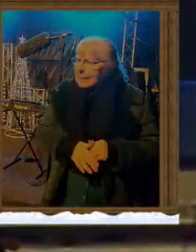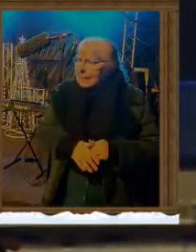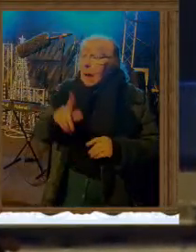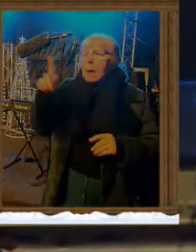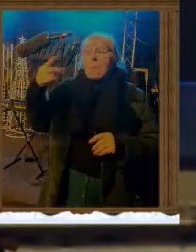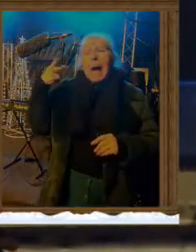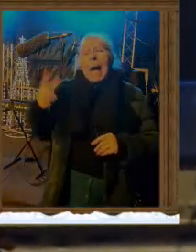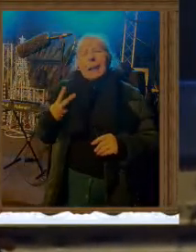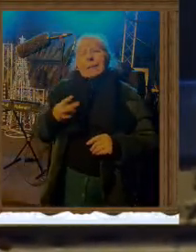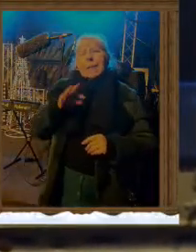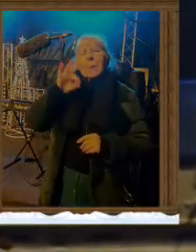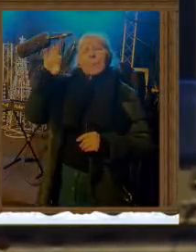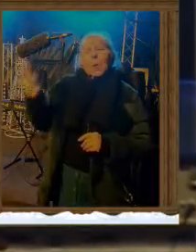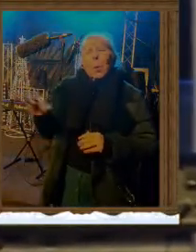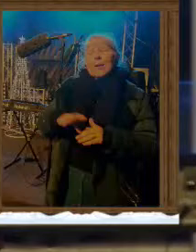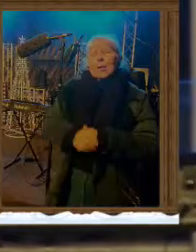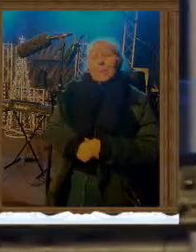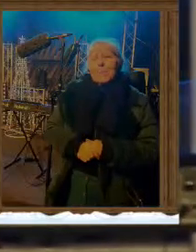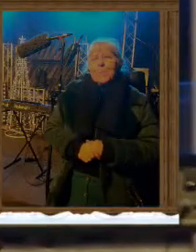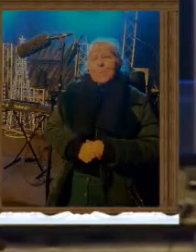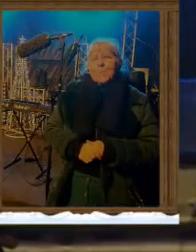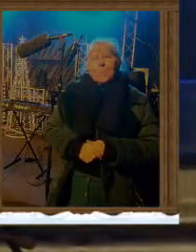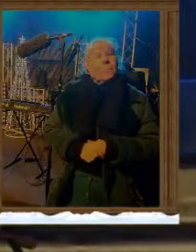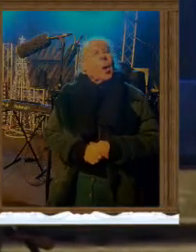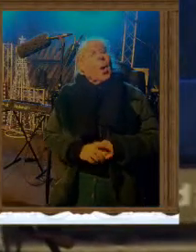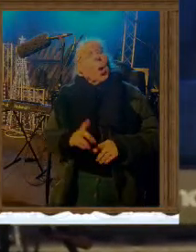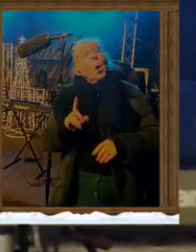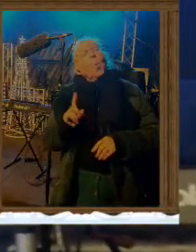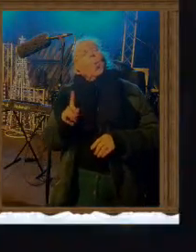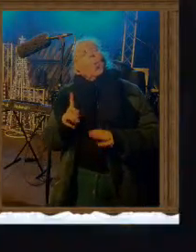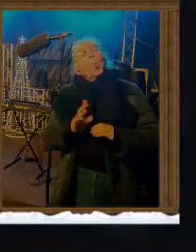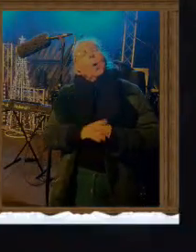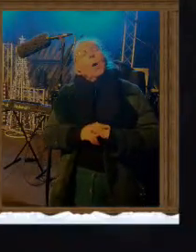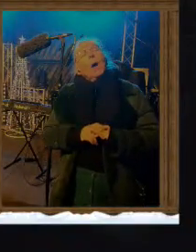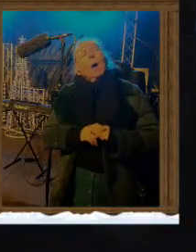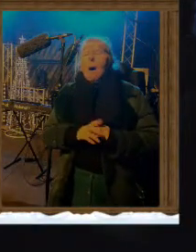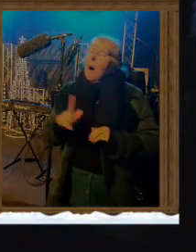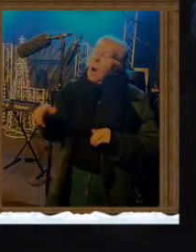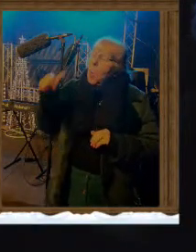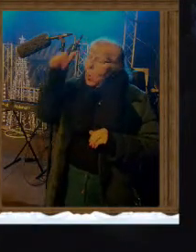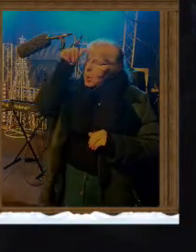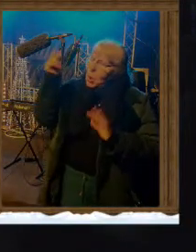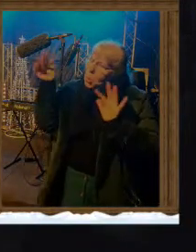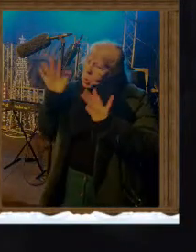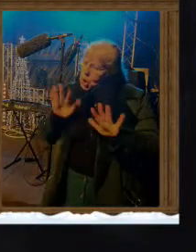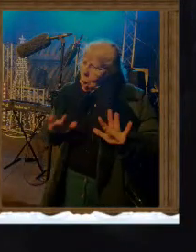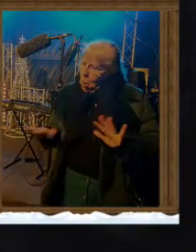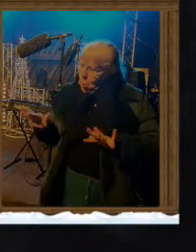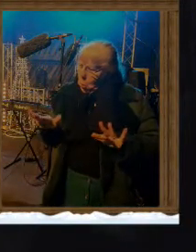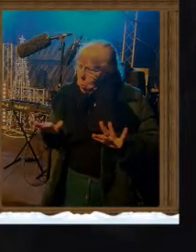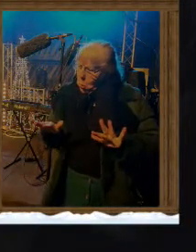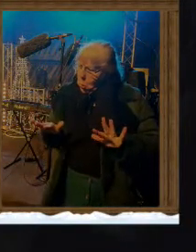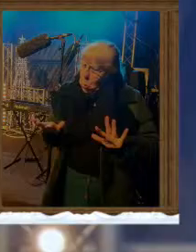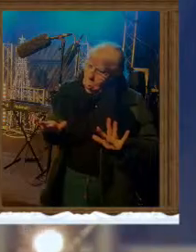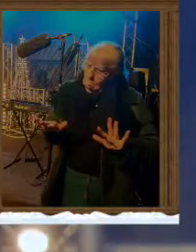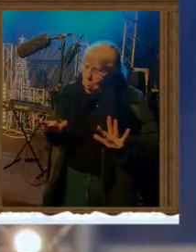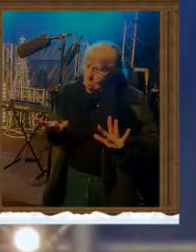have one question to ask you. What's that? You know, since you made it snow, I was just